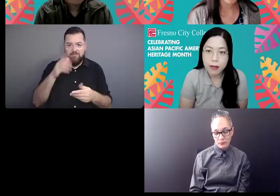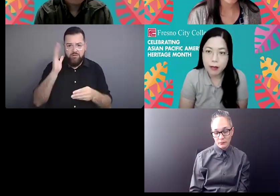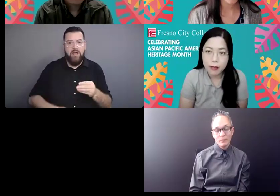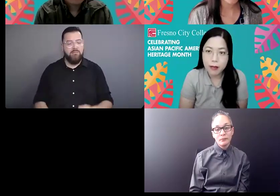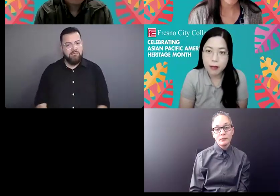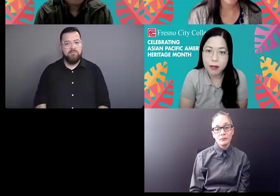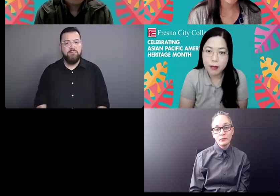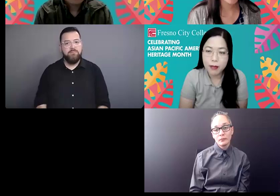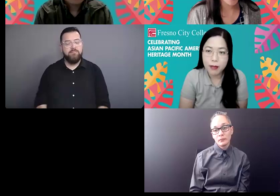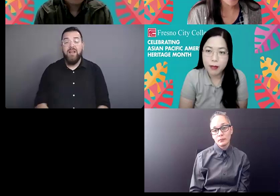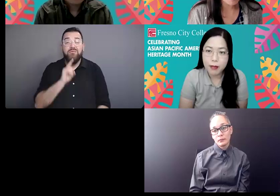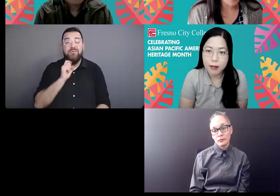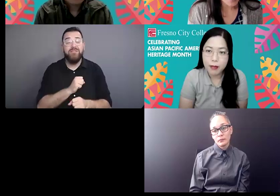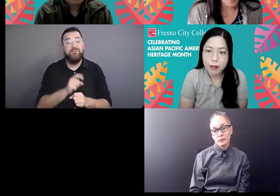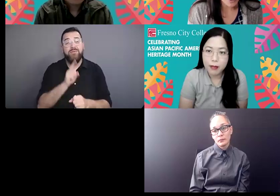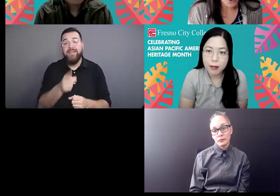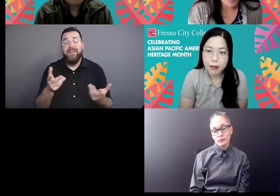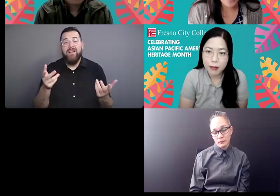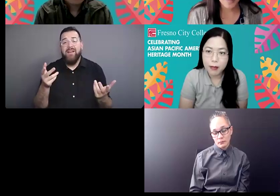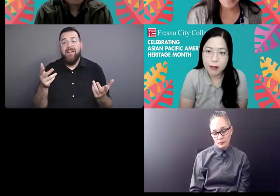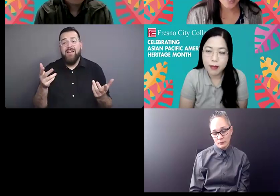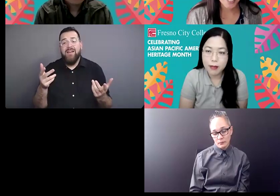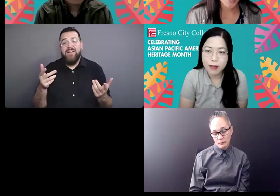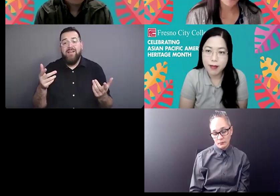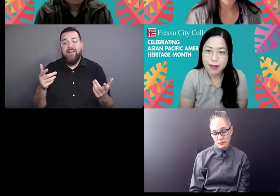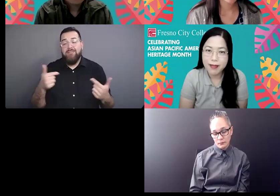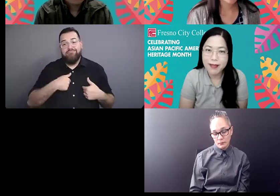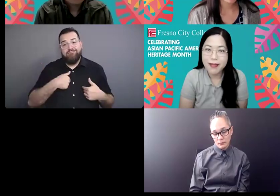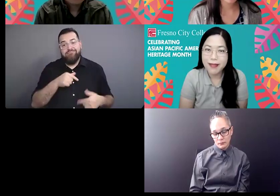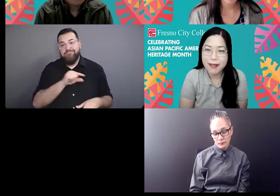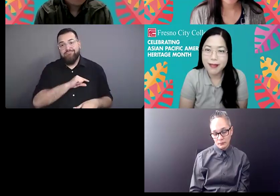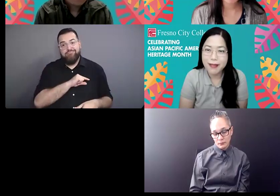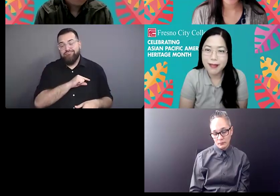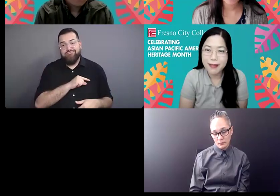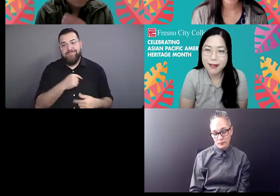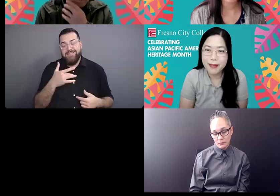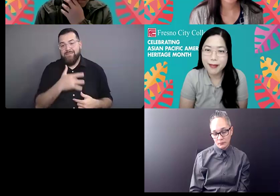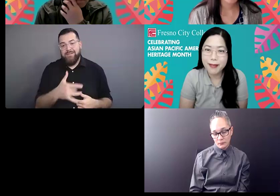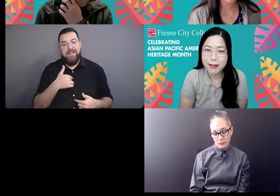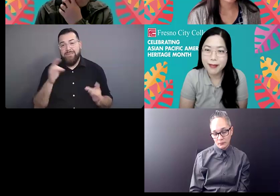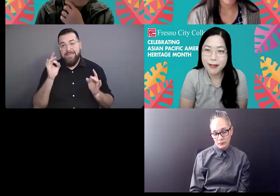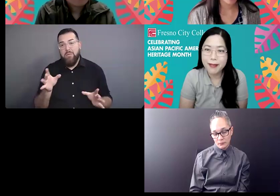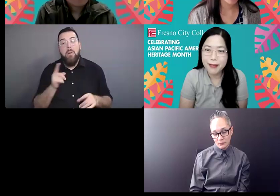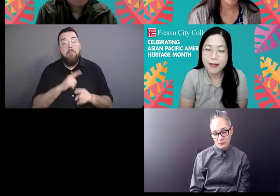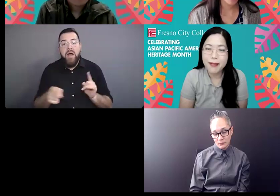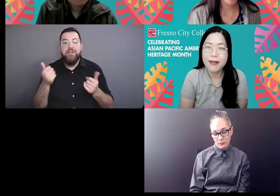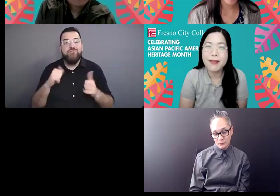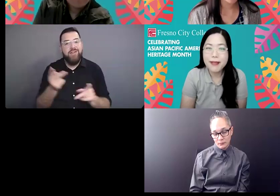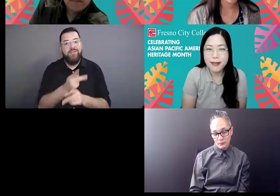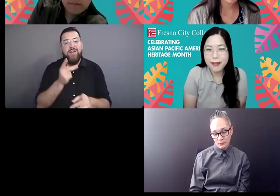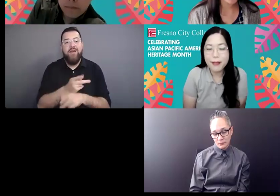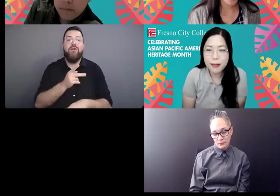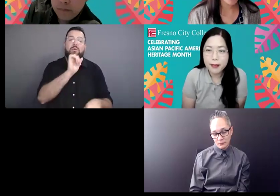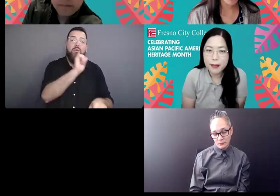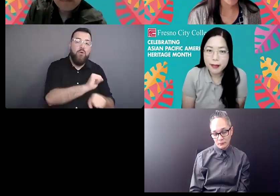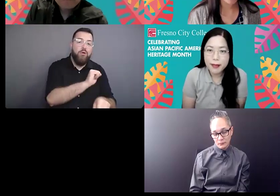Yeah, and at the end of the day, I'm a culprit of being very terrible at this, but try to find that work-life balance. And